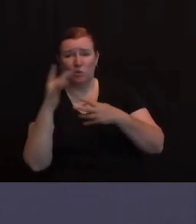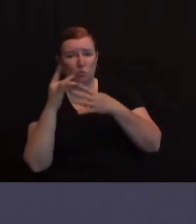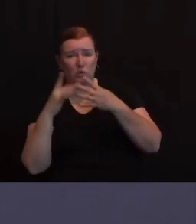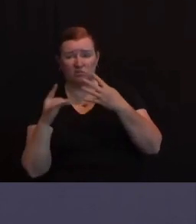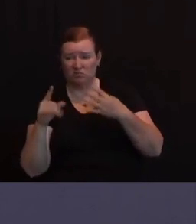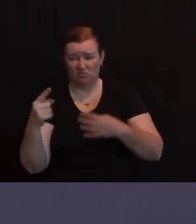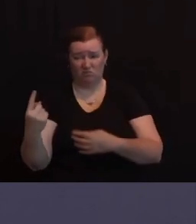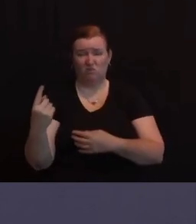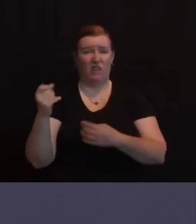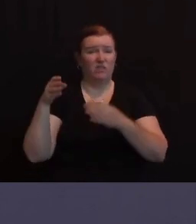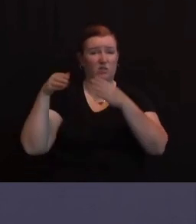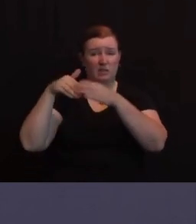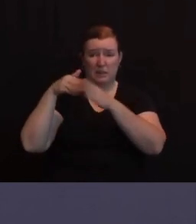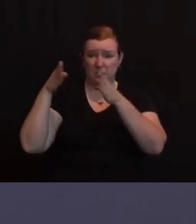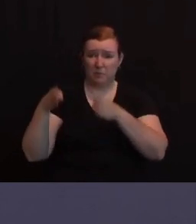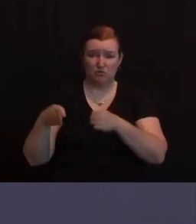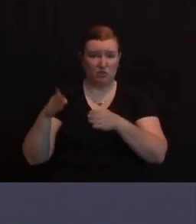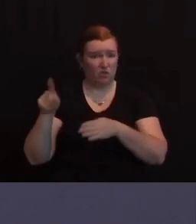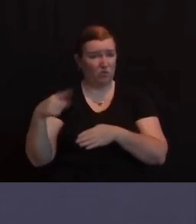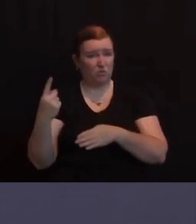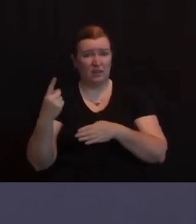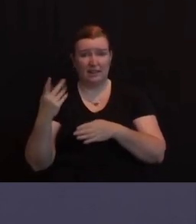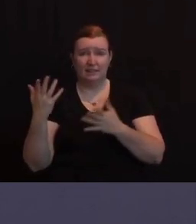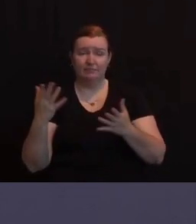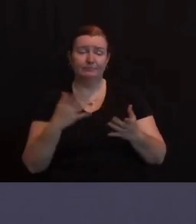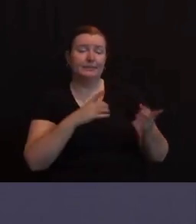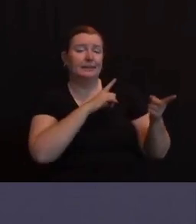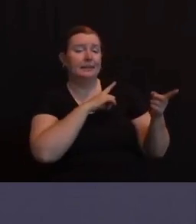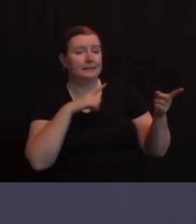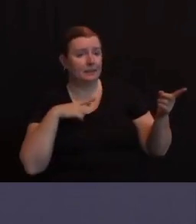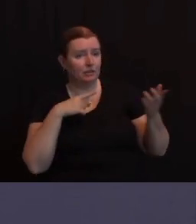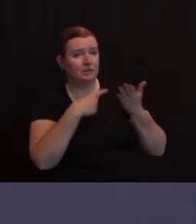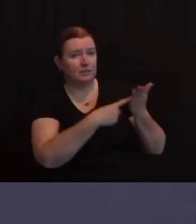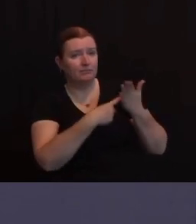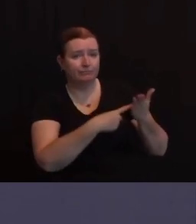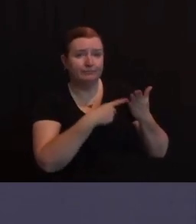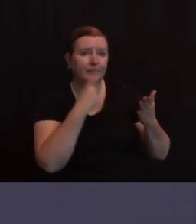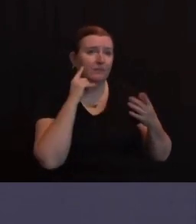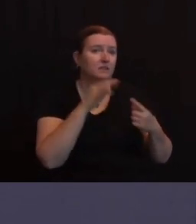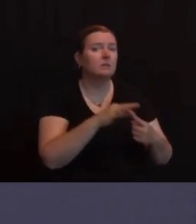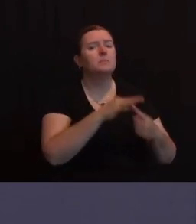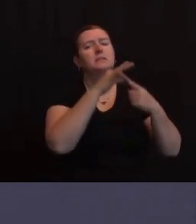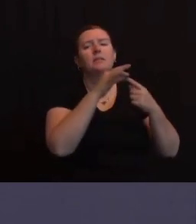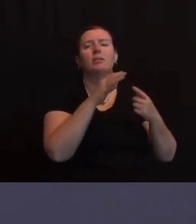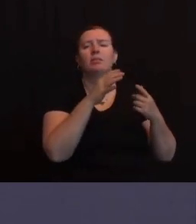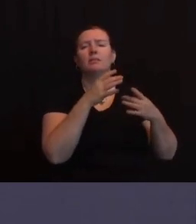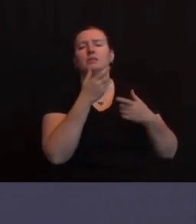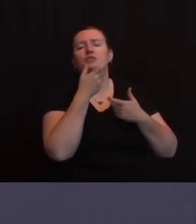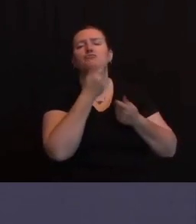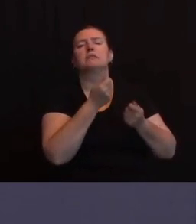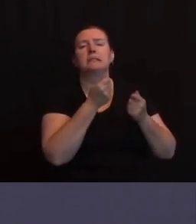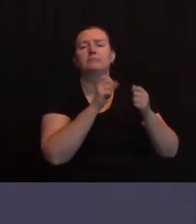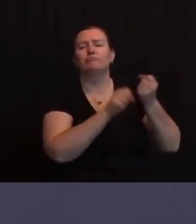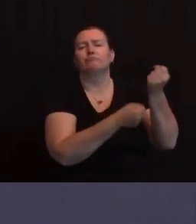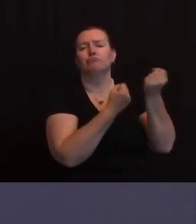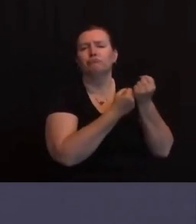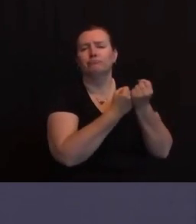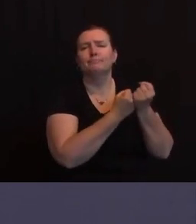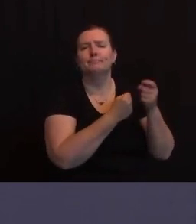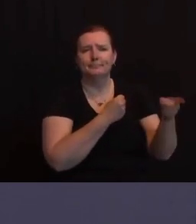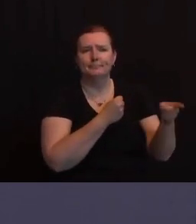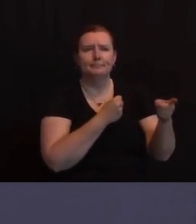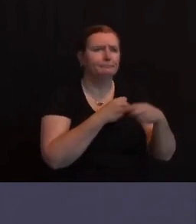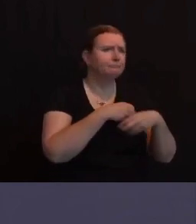it's legislation or interests that are making their voices known, including, by the way, which we respect, parents